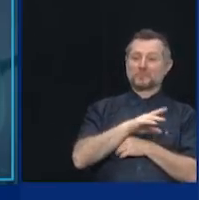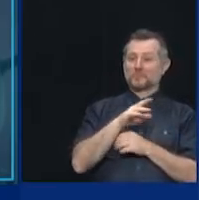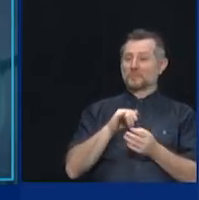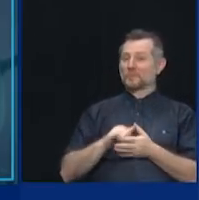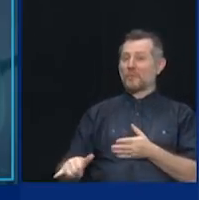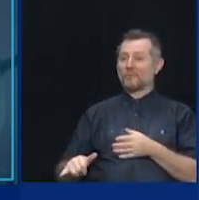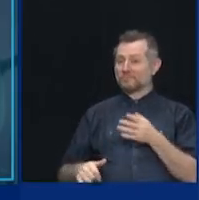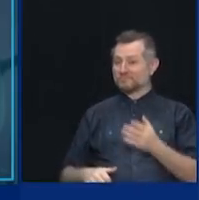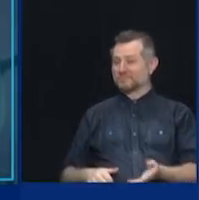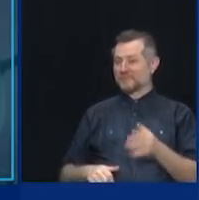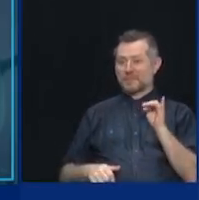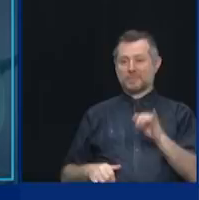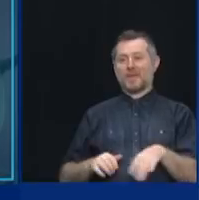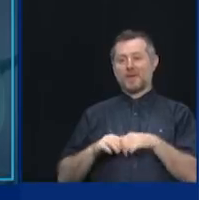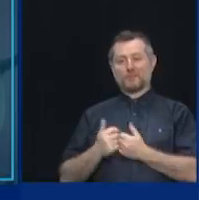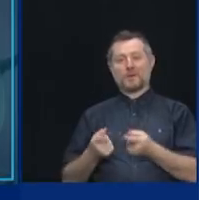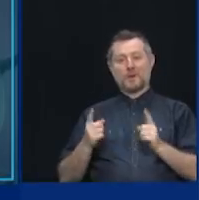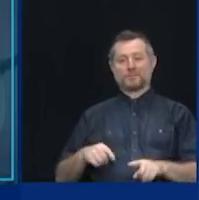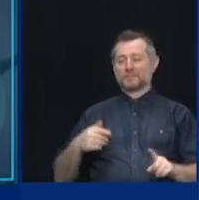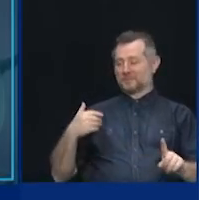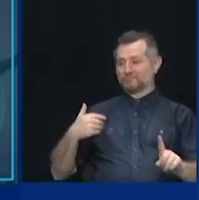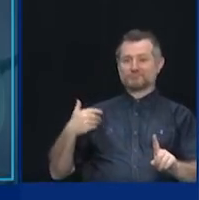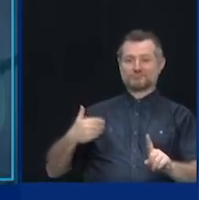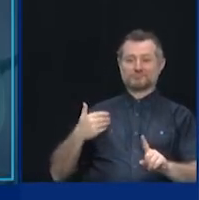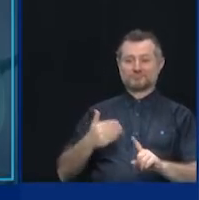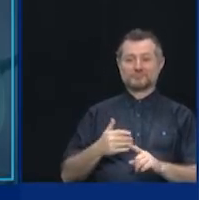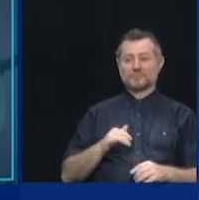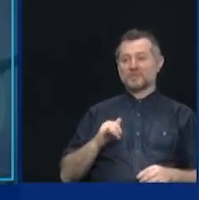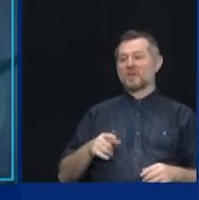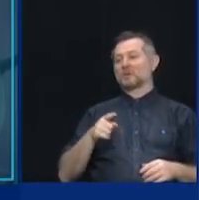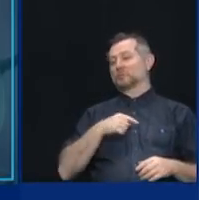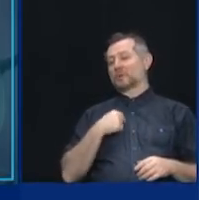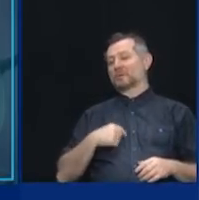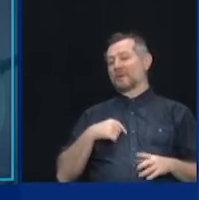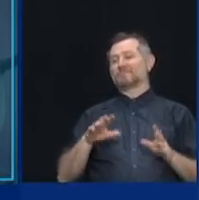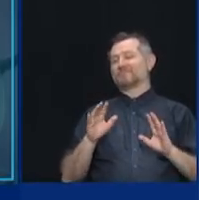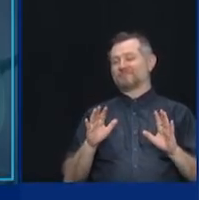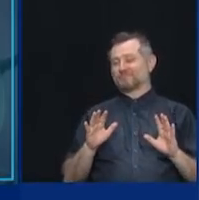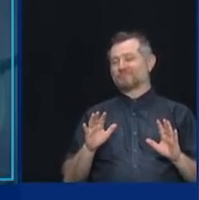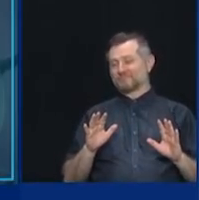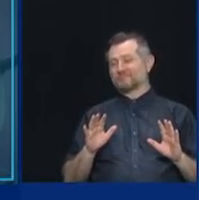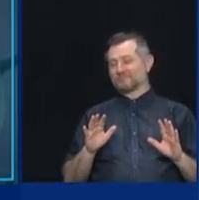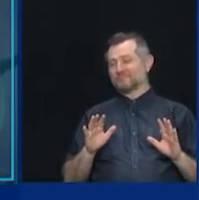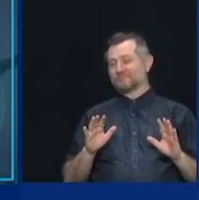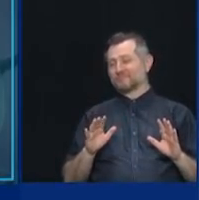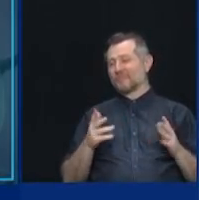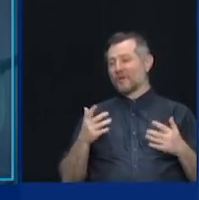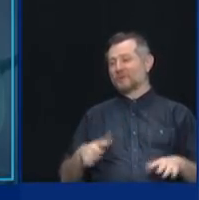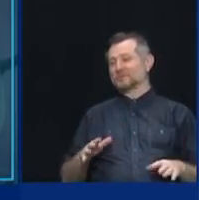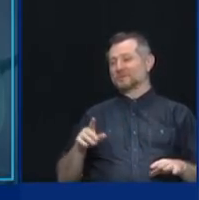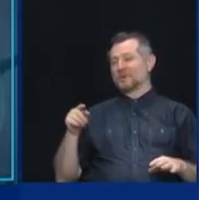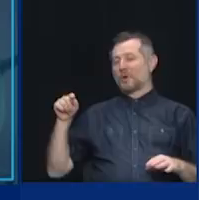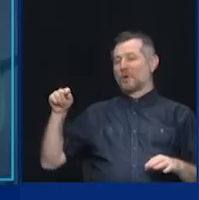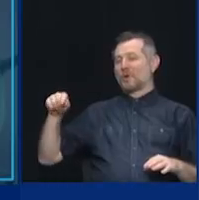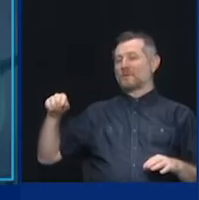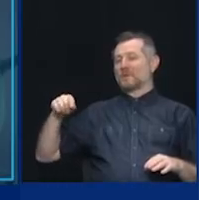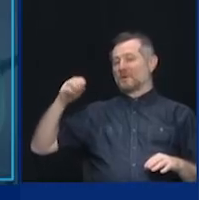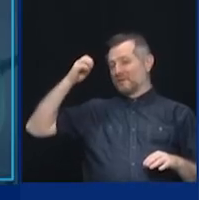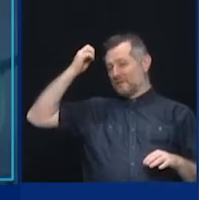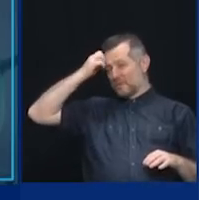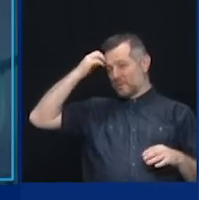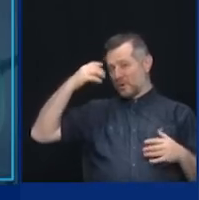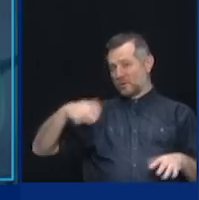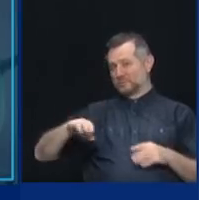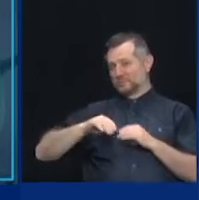here. Well, COVID's in China. By the time they were saying COVID, it was in China, it was already in Europe. And then it was in France,